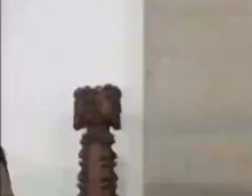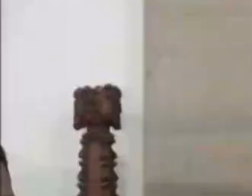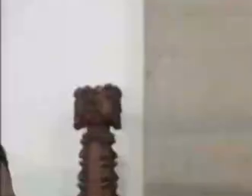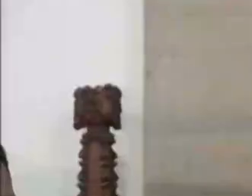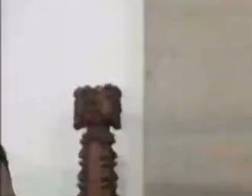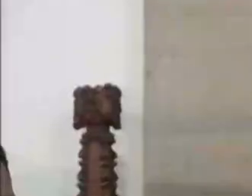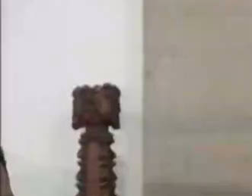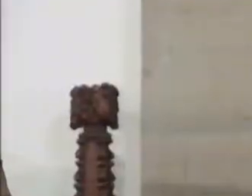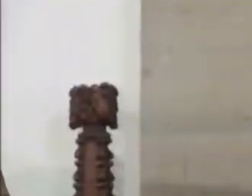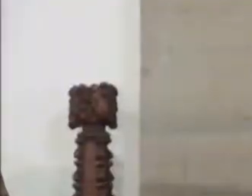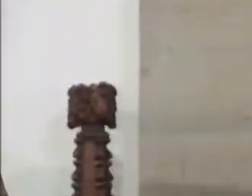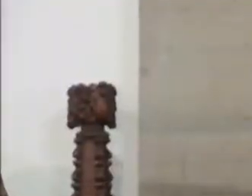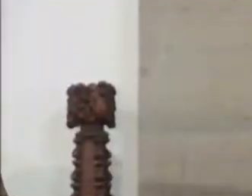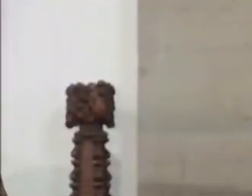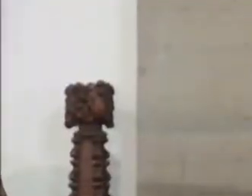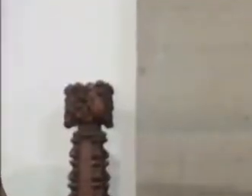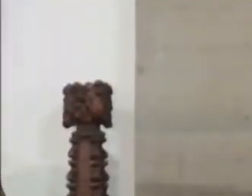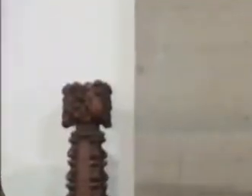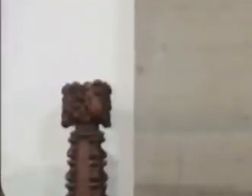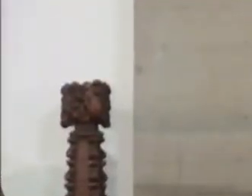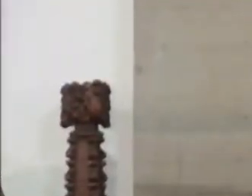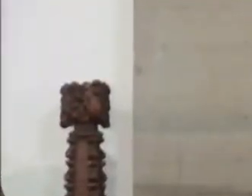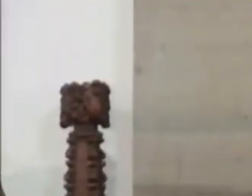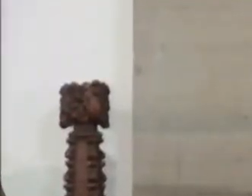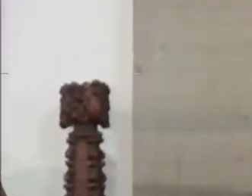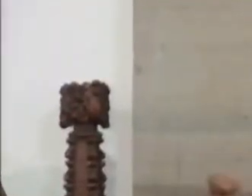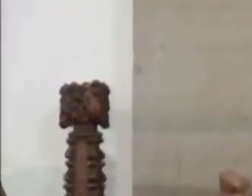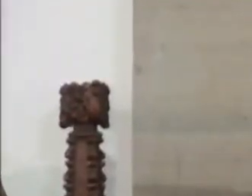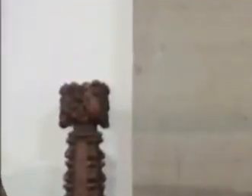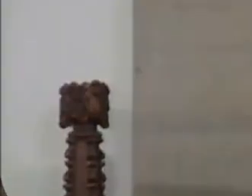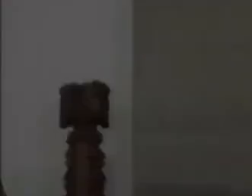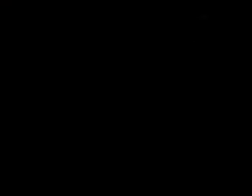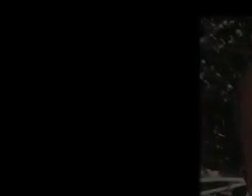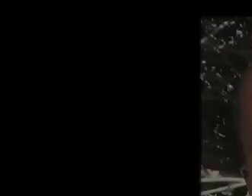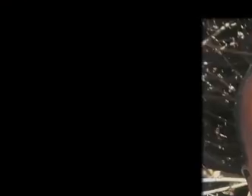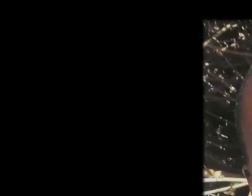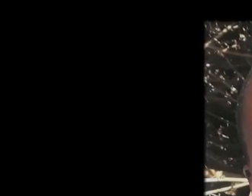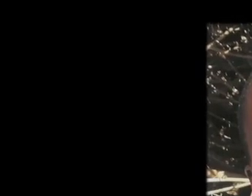So many things were said and they were lies.